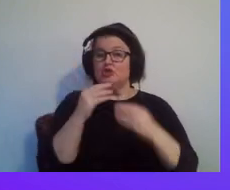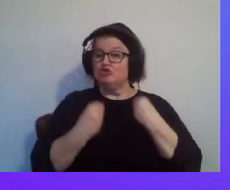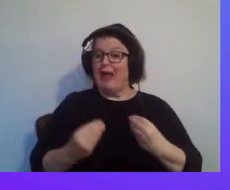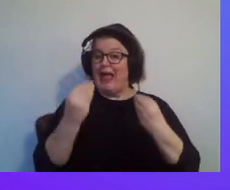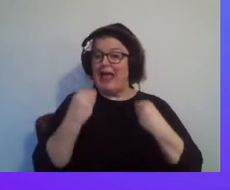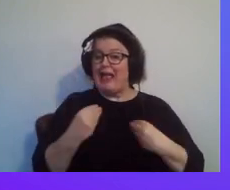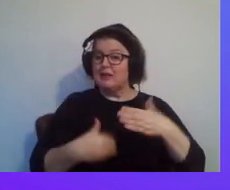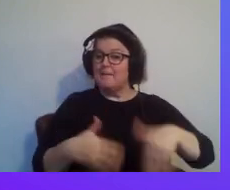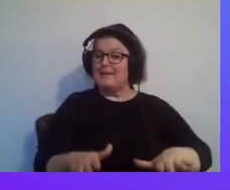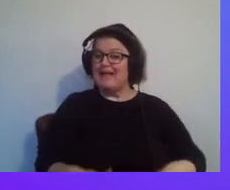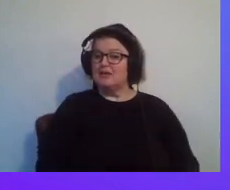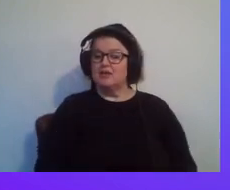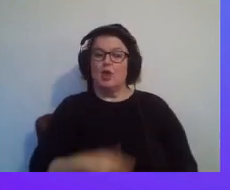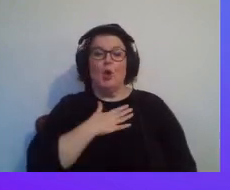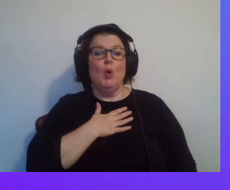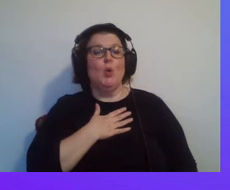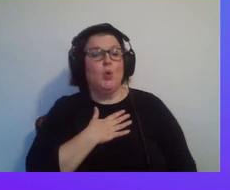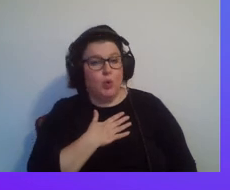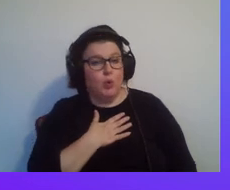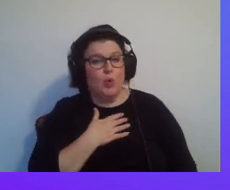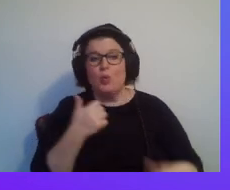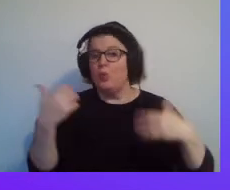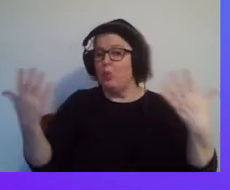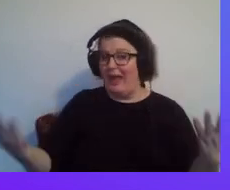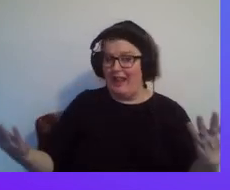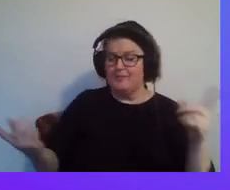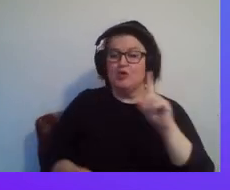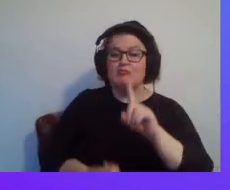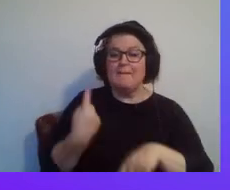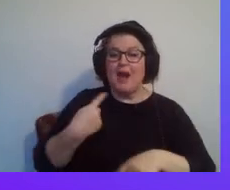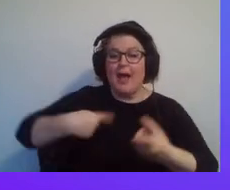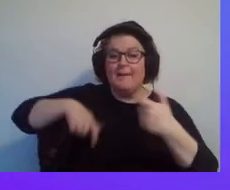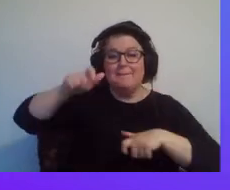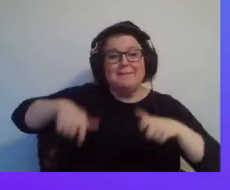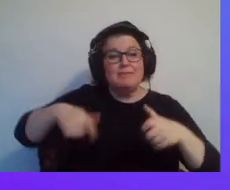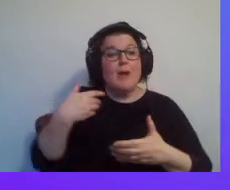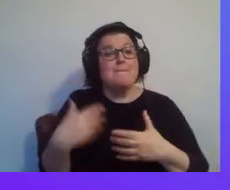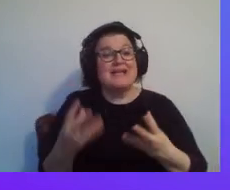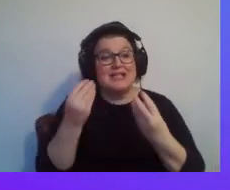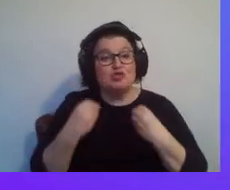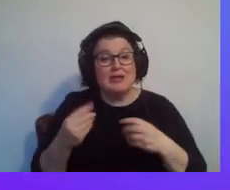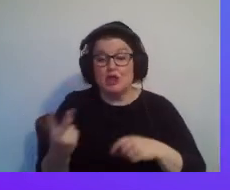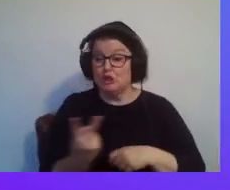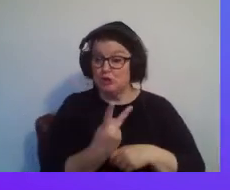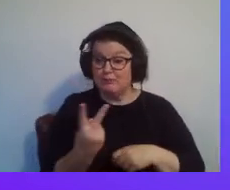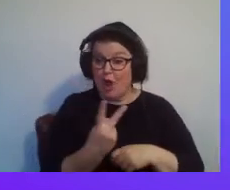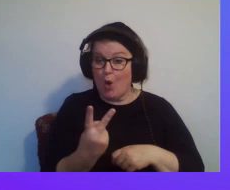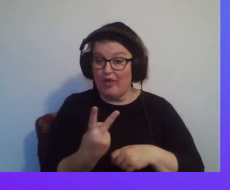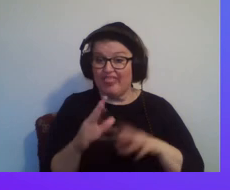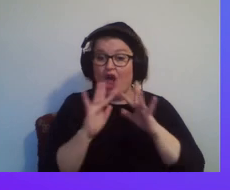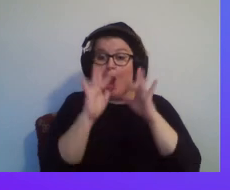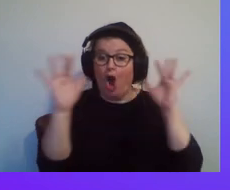been trained up to do the vaccination is being given both online training, which has